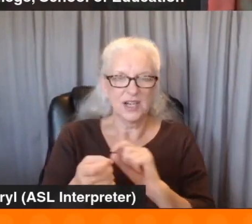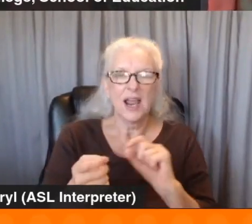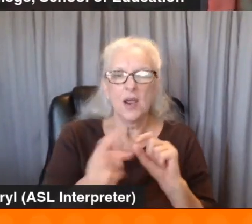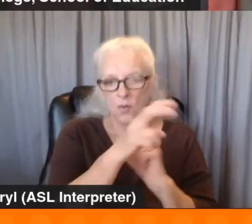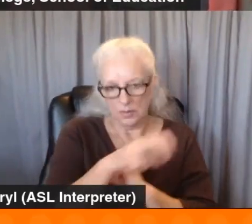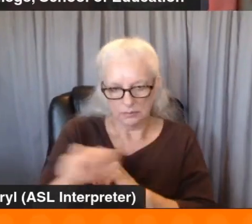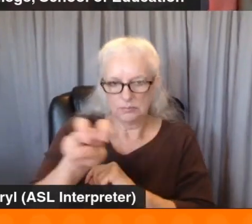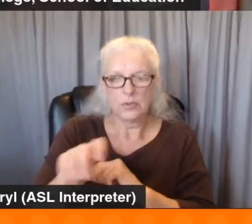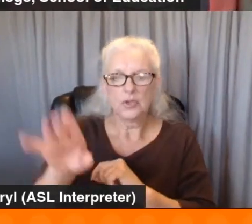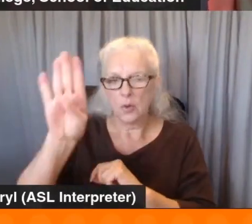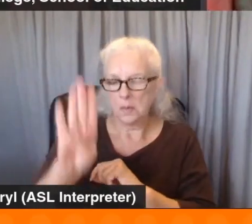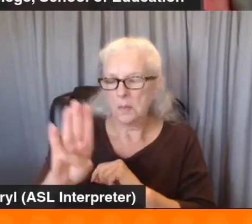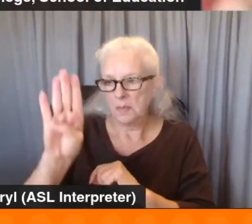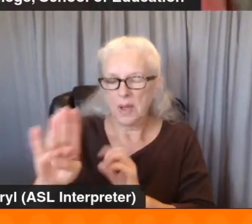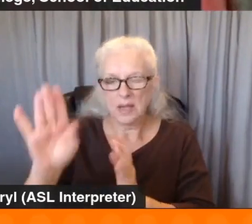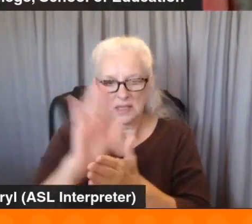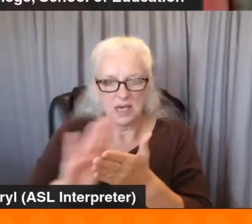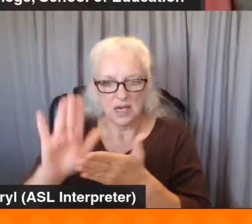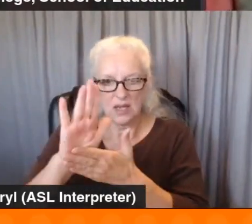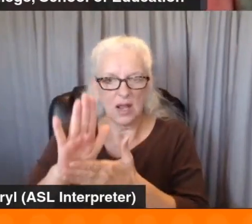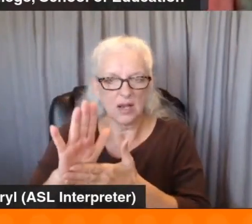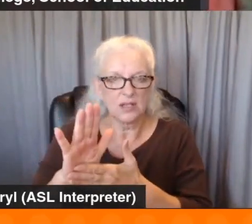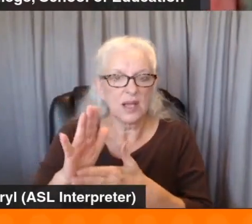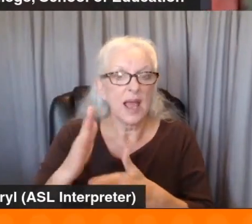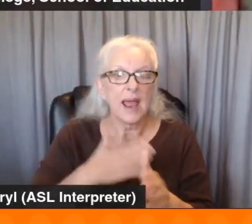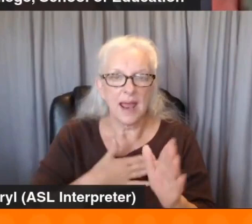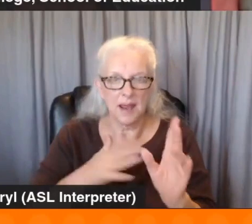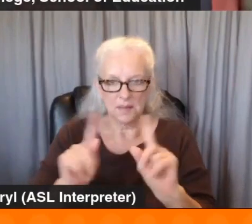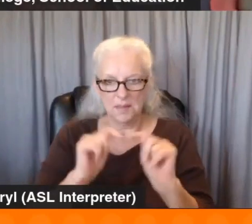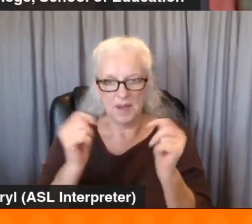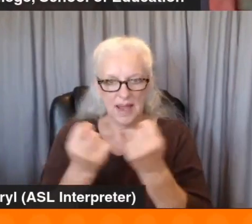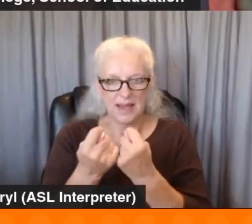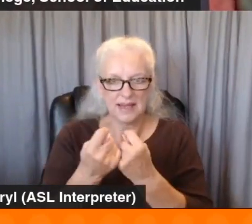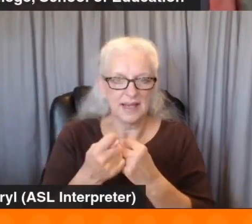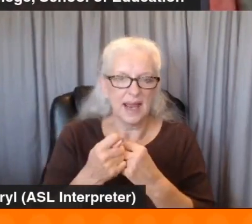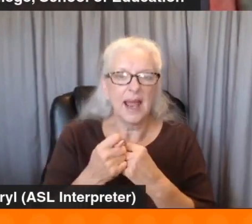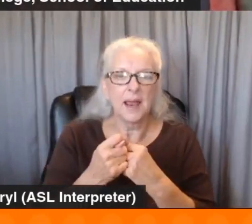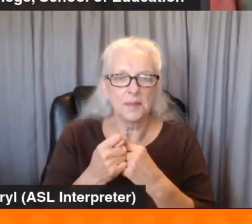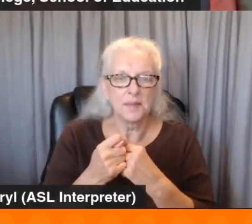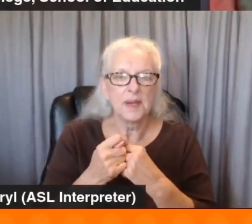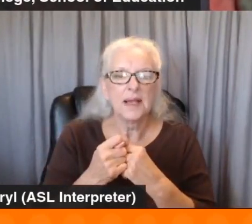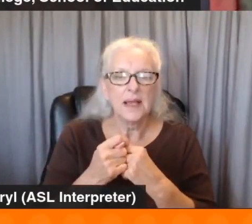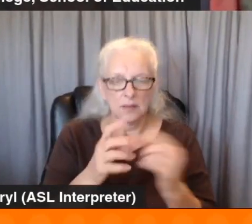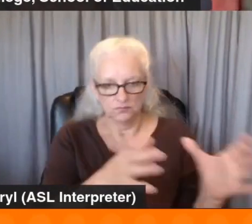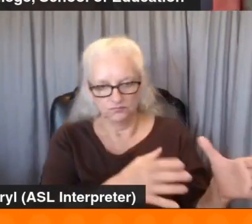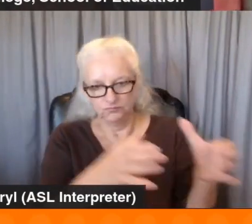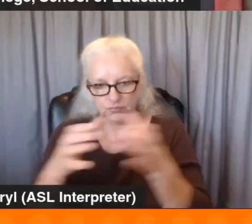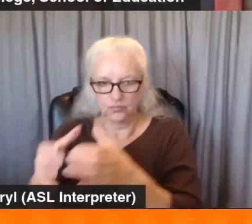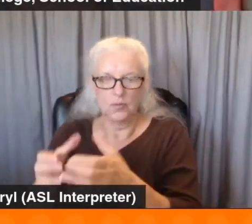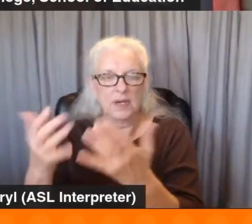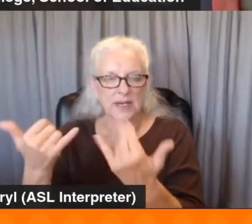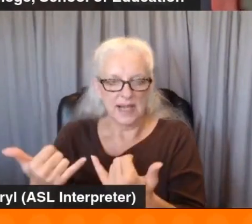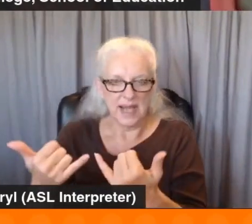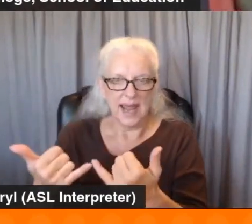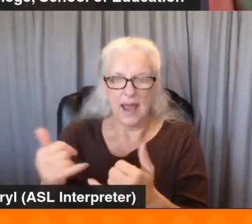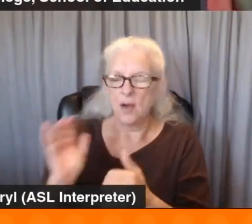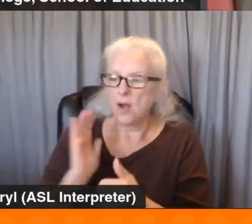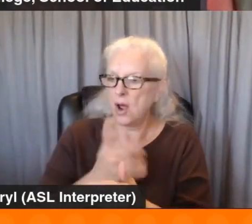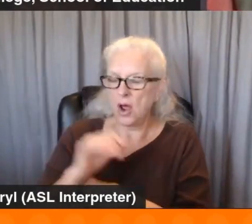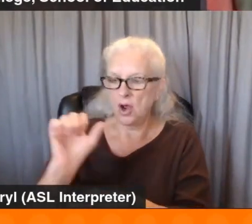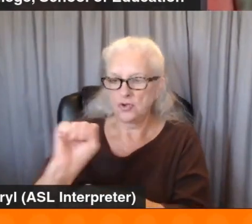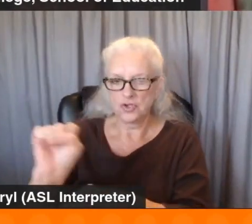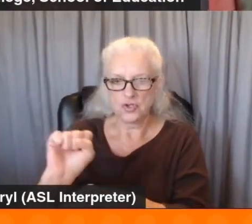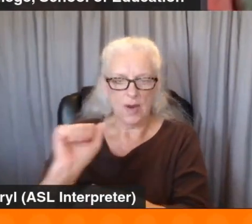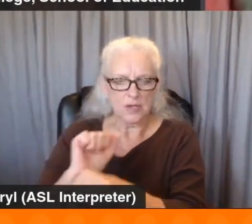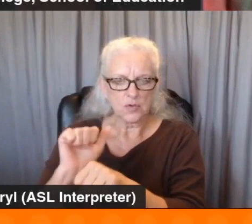College, the Lynch School of Education. And my whole team, DevTech, came with me, and so our work with ScratchJr continues and